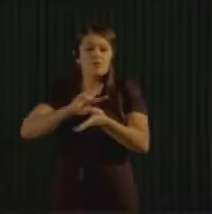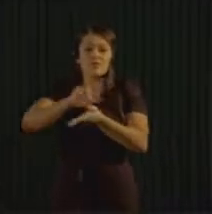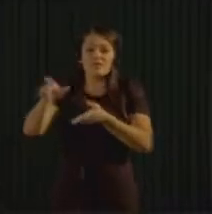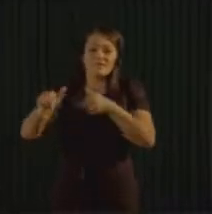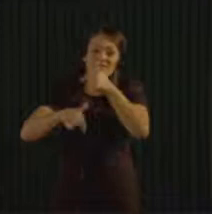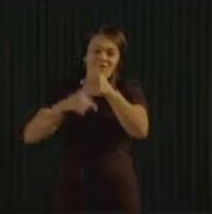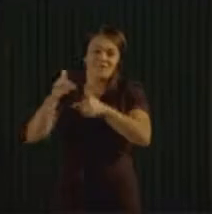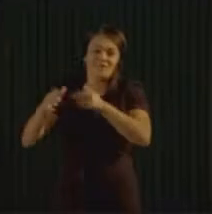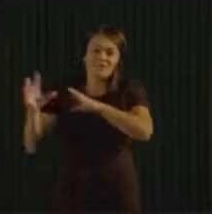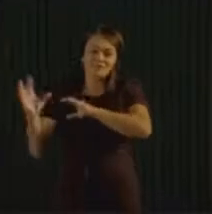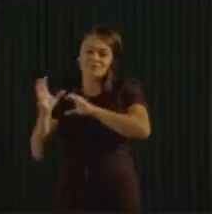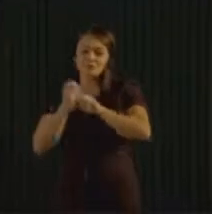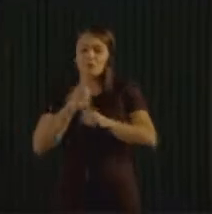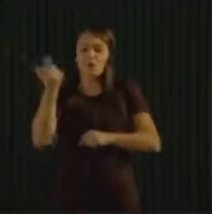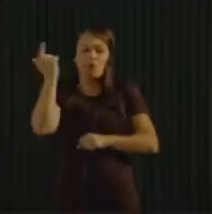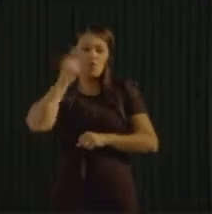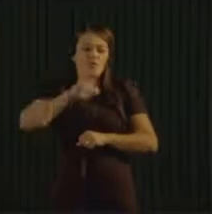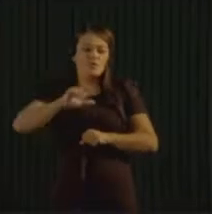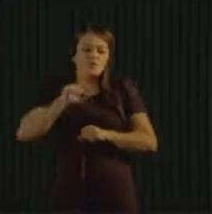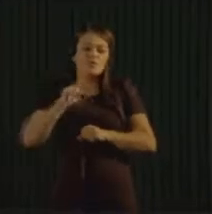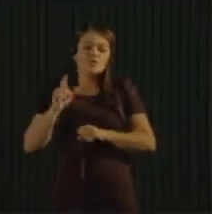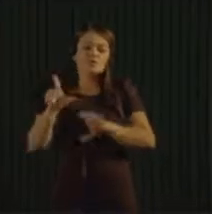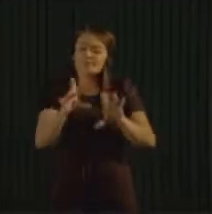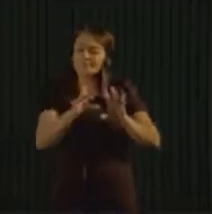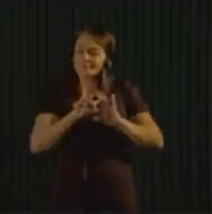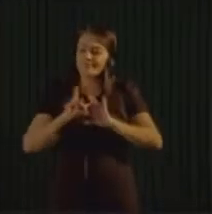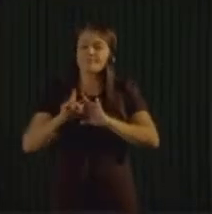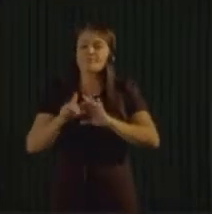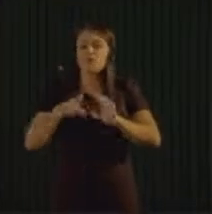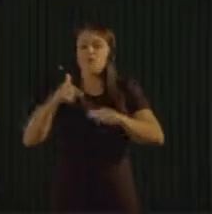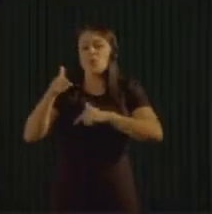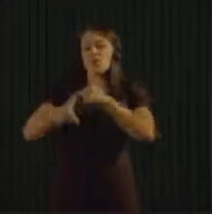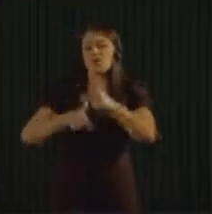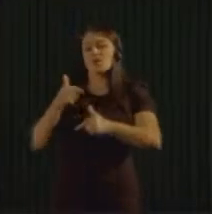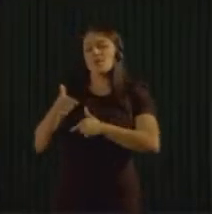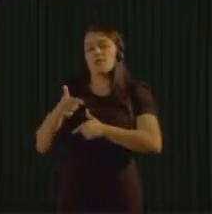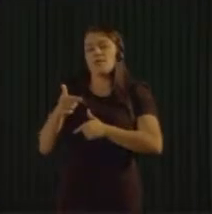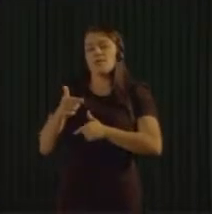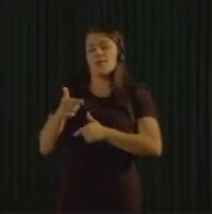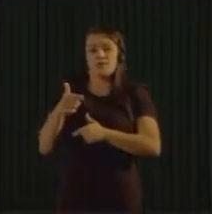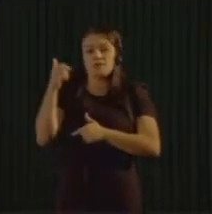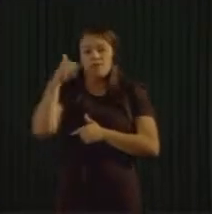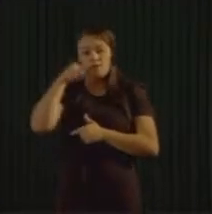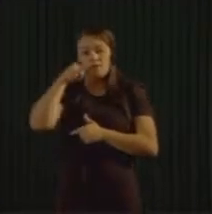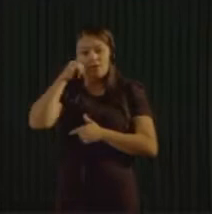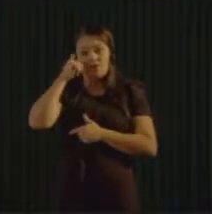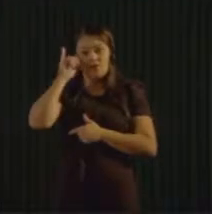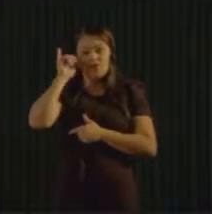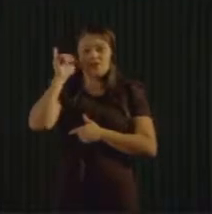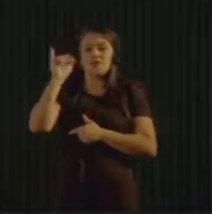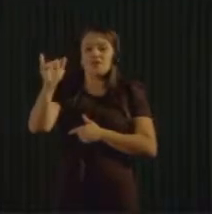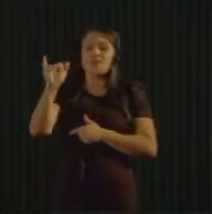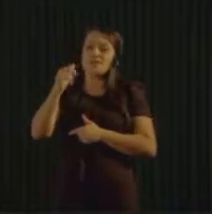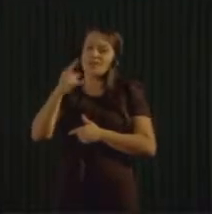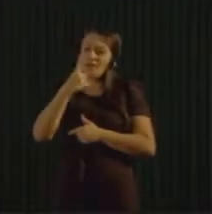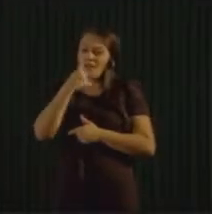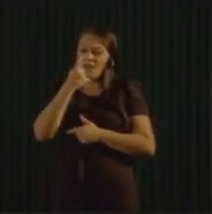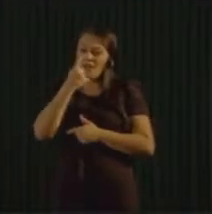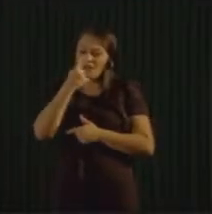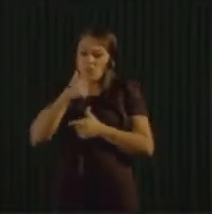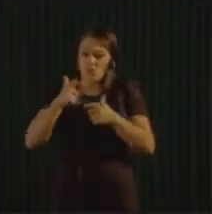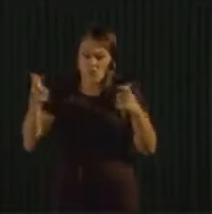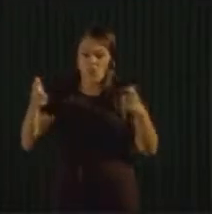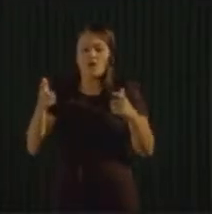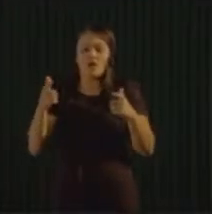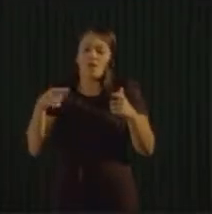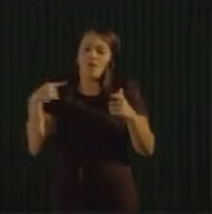zero-based work from the community level to national, global scales, and then to everyone. So thank you very much for listening, and then I